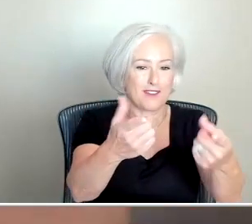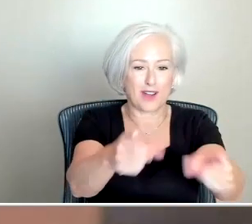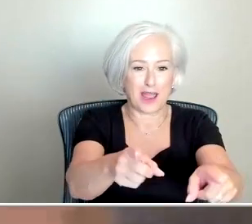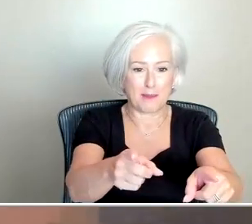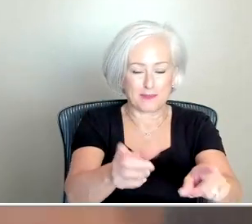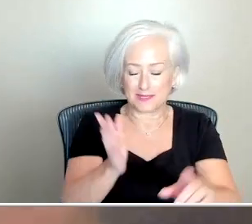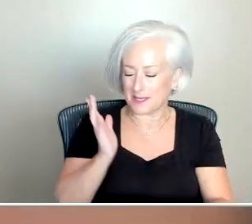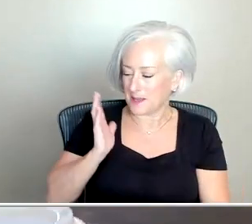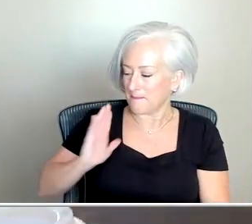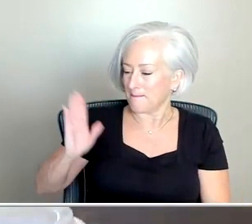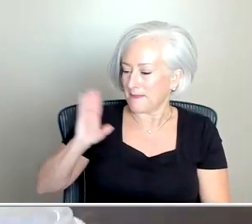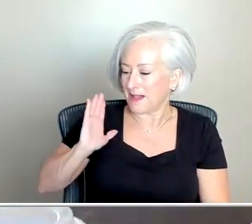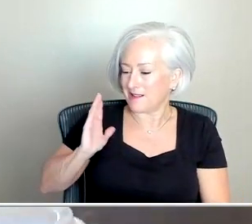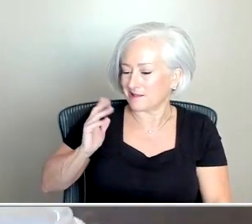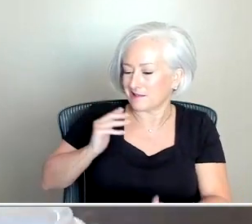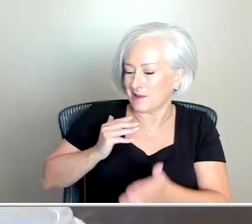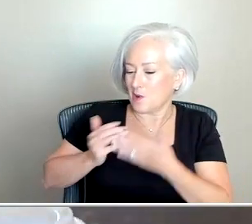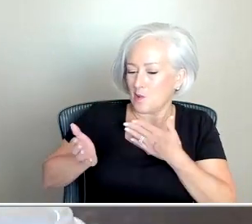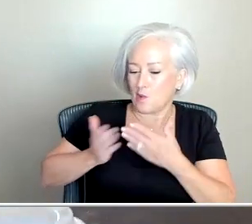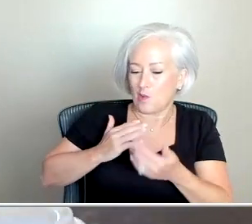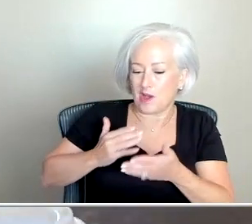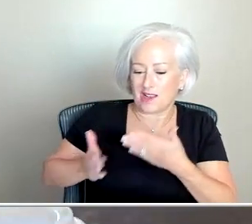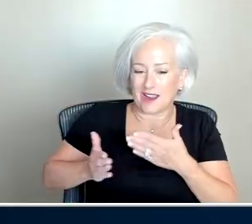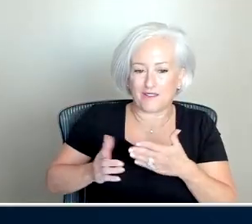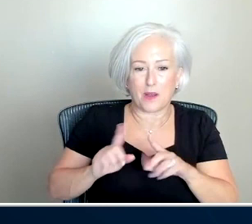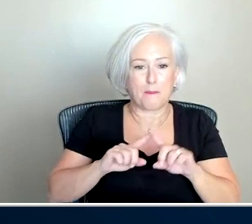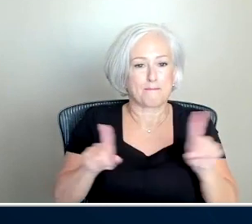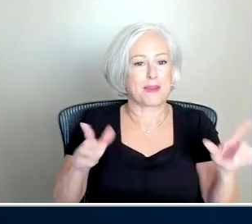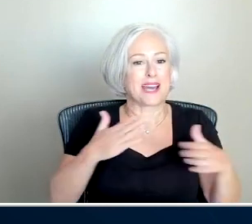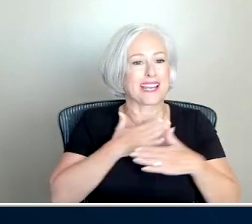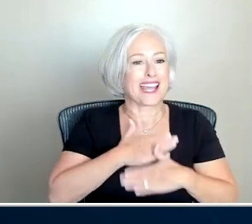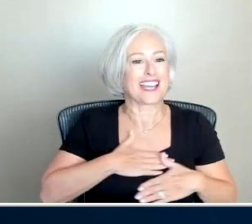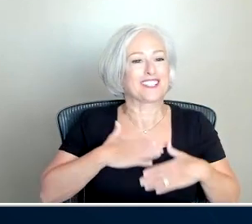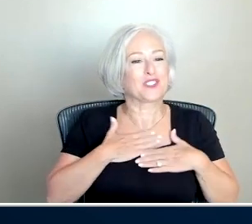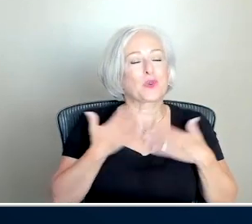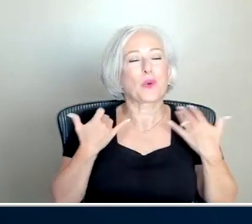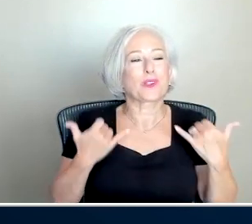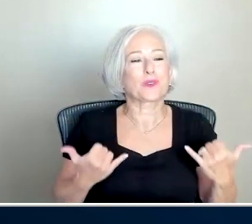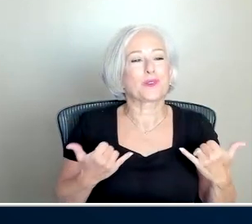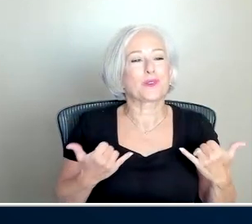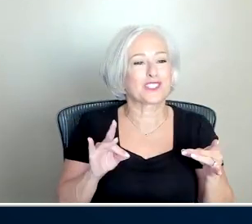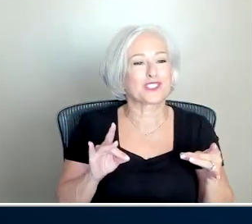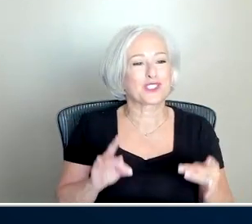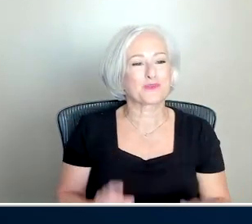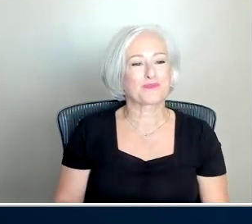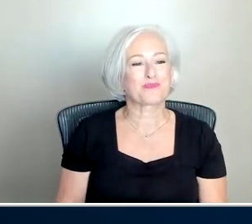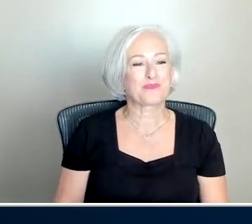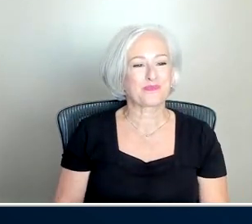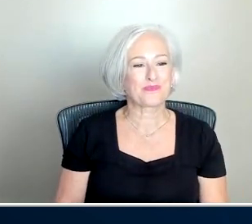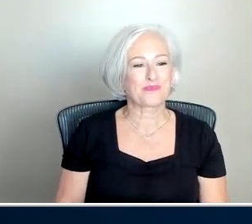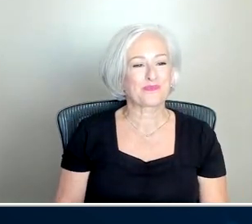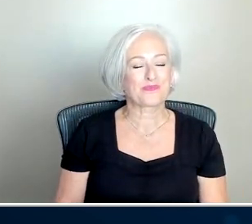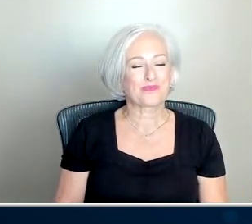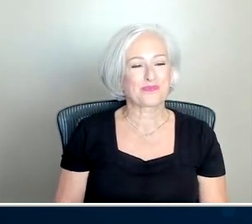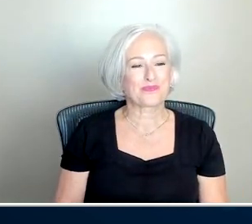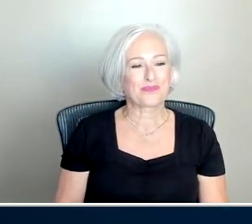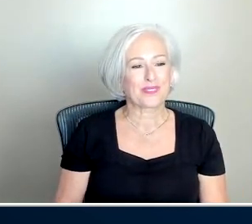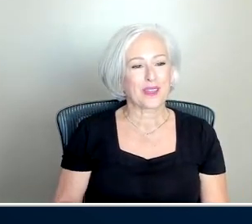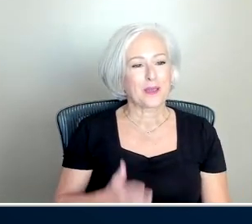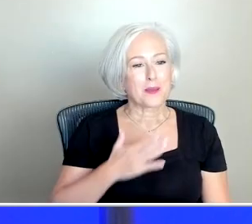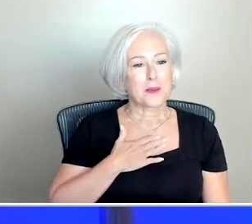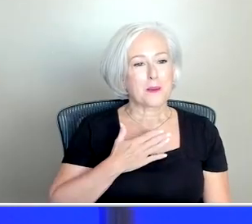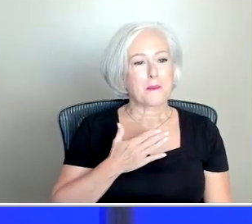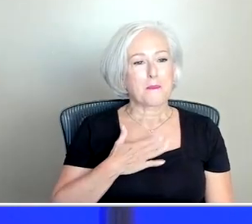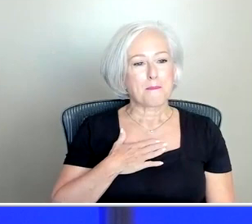But today, let's enjoy today. That's the message I have. My motto is when people say you only live